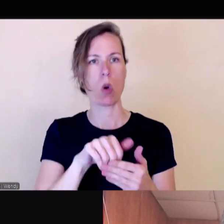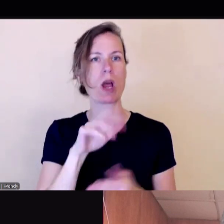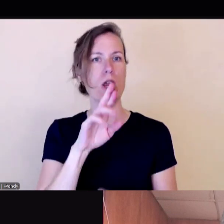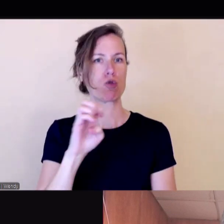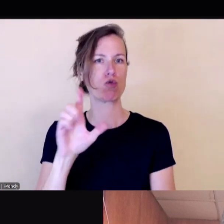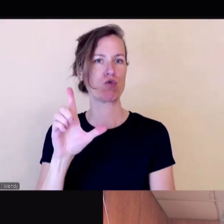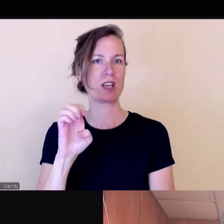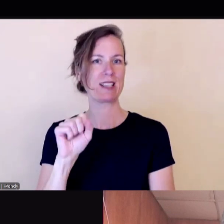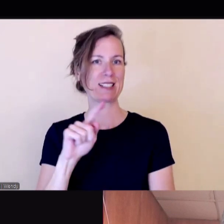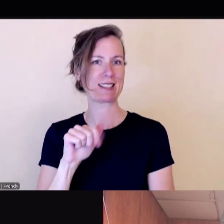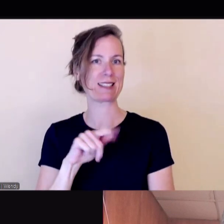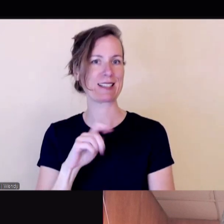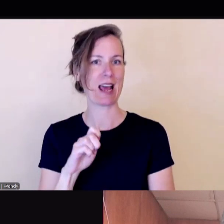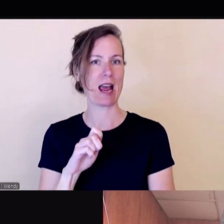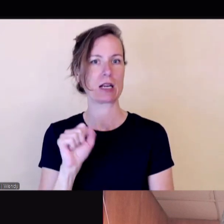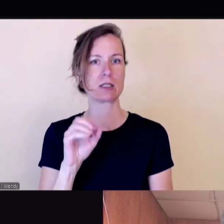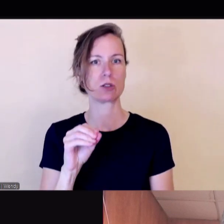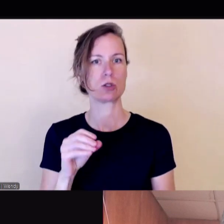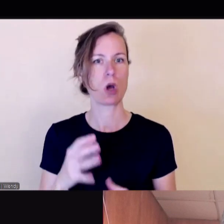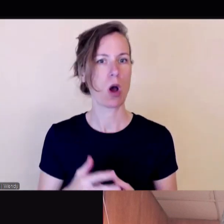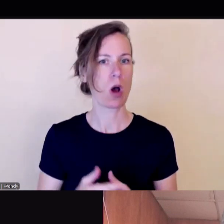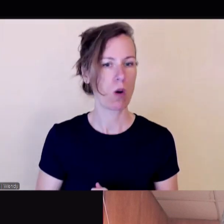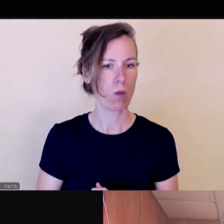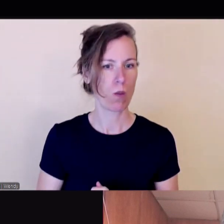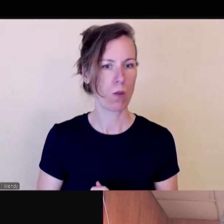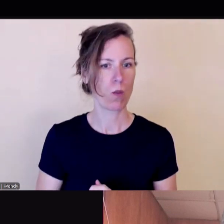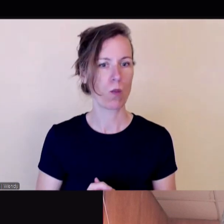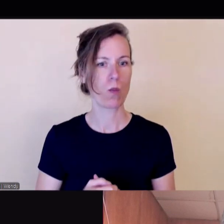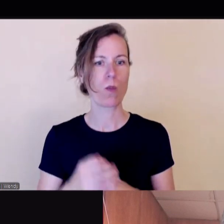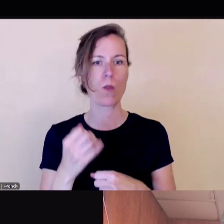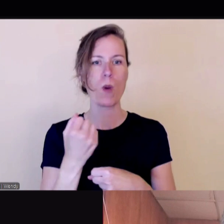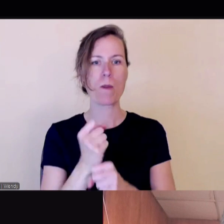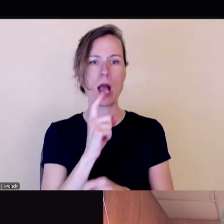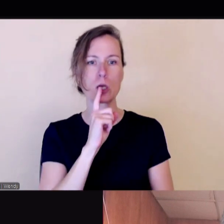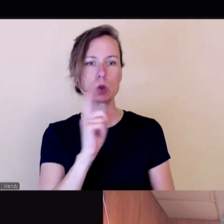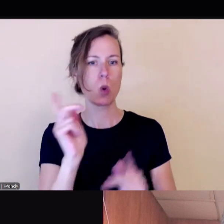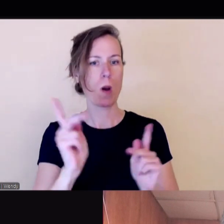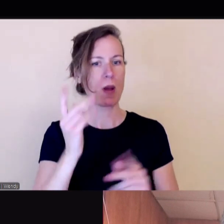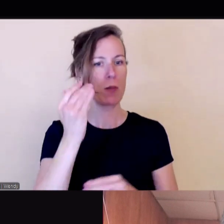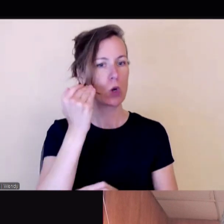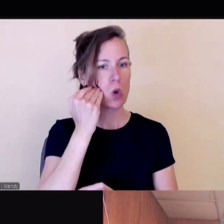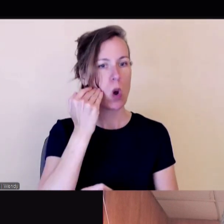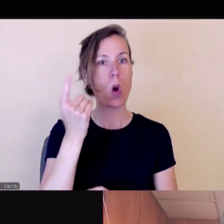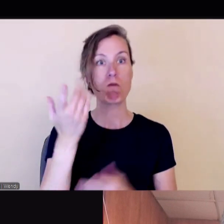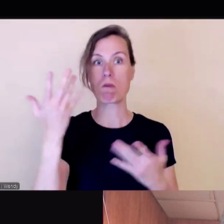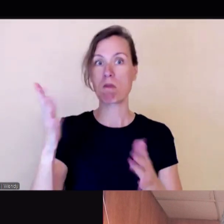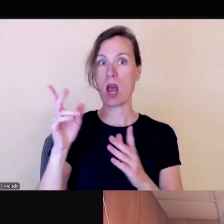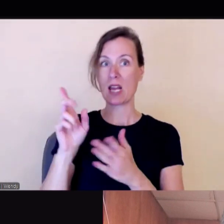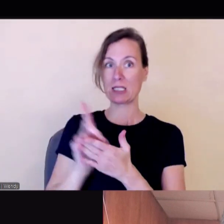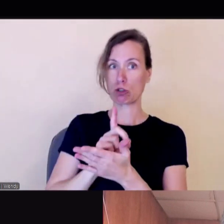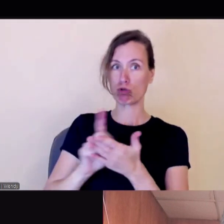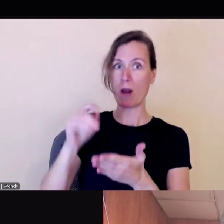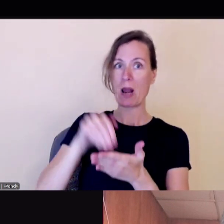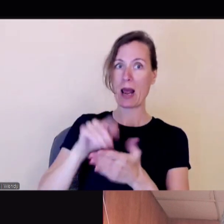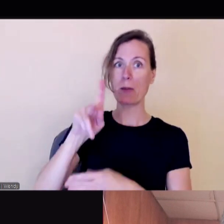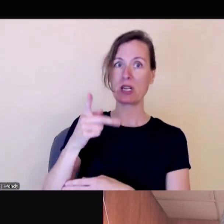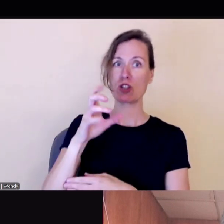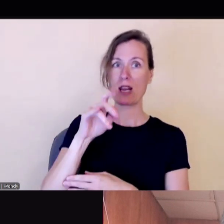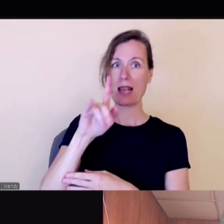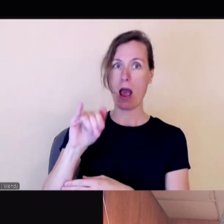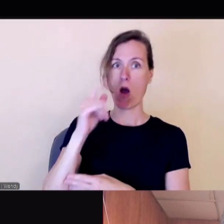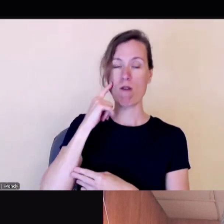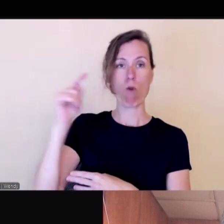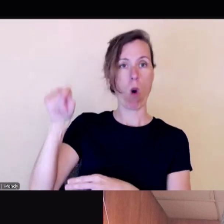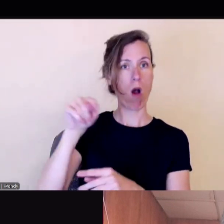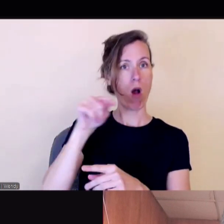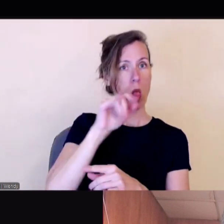that people know, like, if you feel like you've been discriminated against in Prince George's County for one of those reasons, please give our office a call.